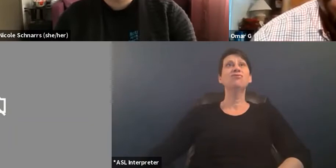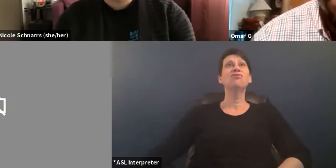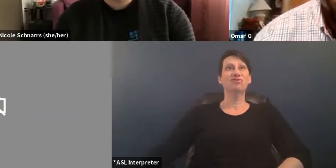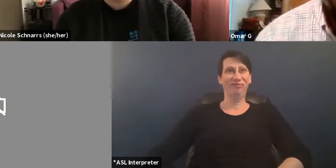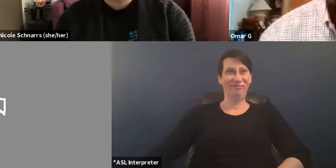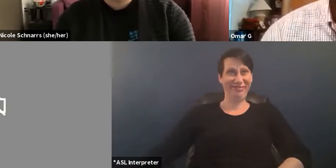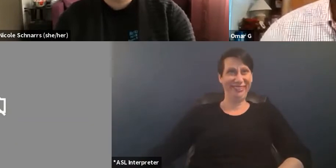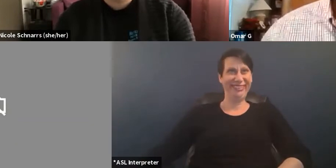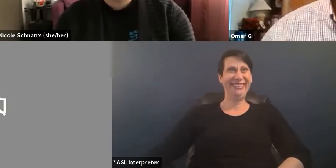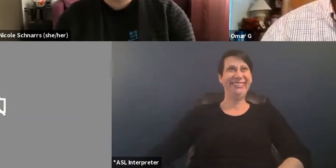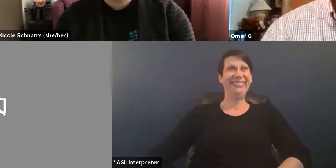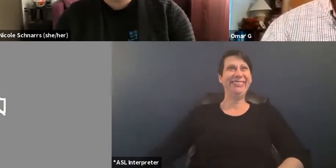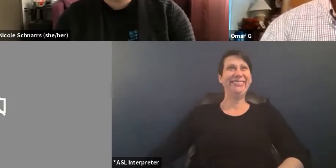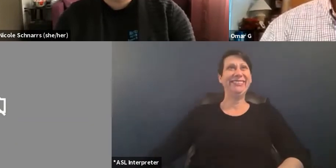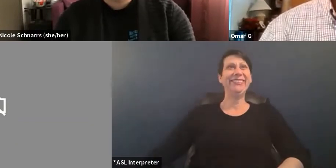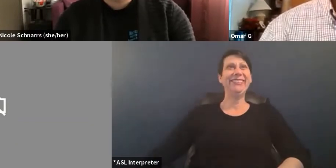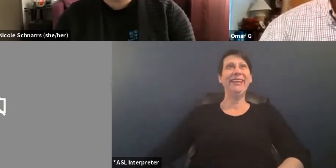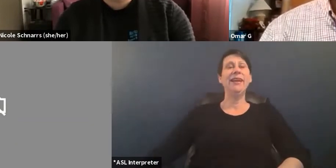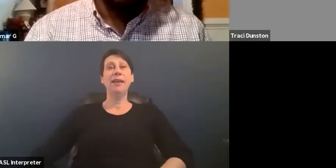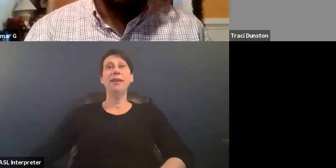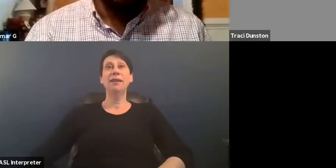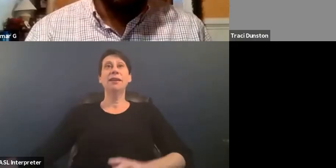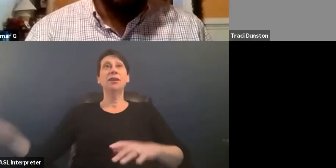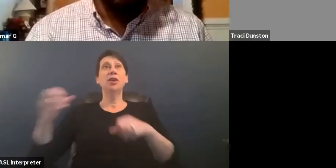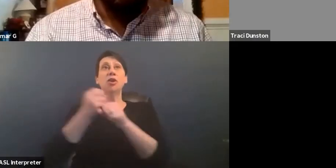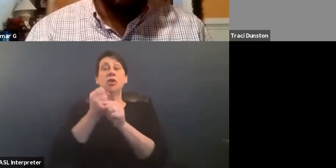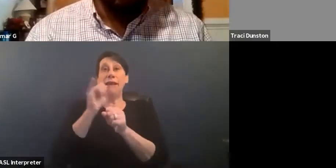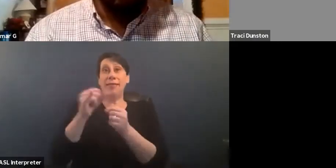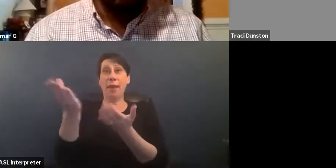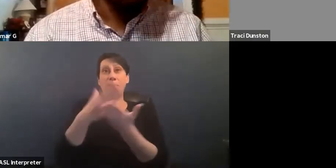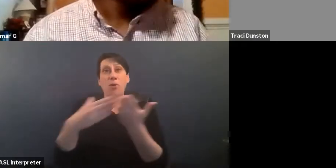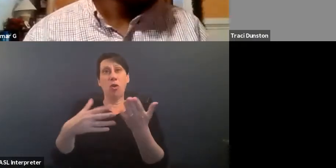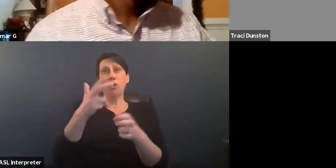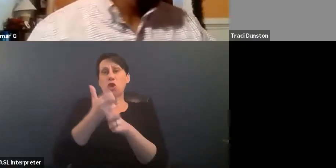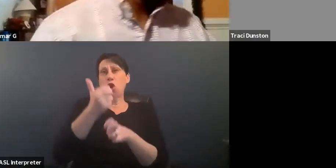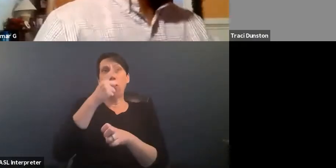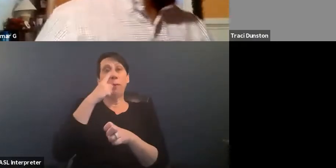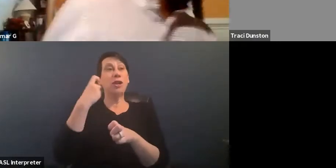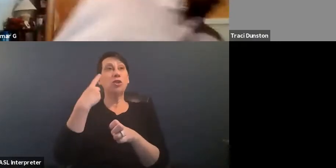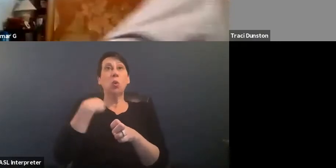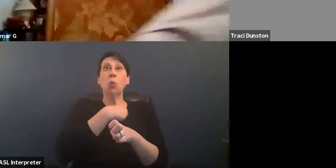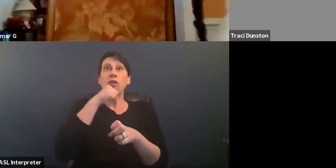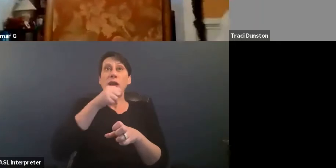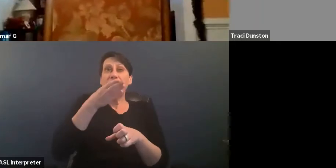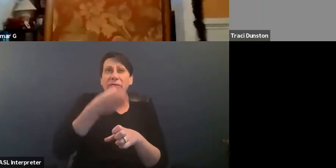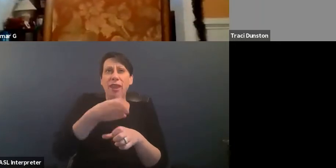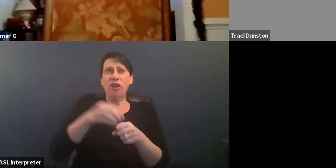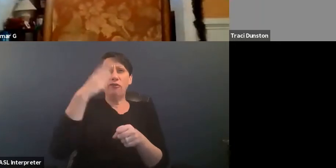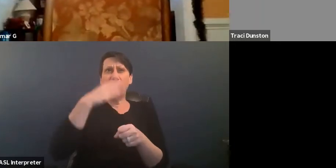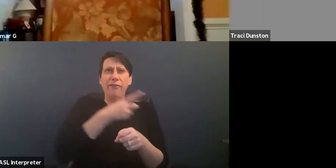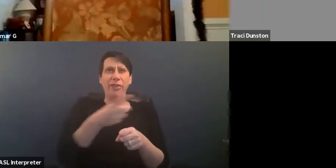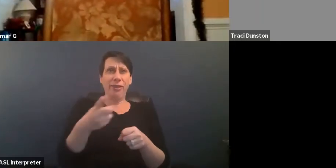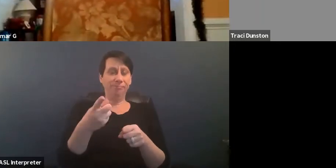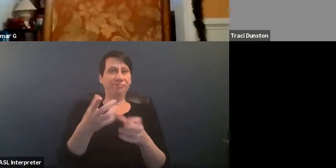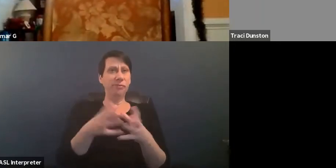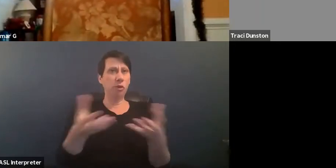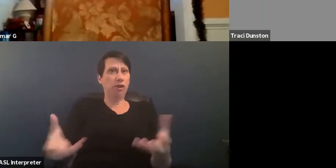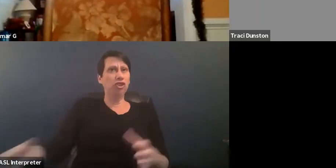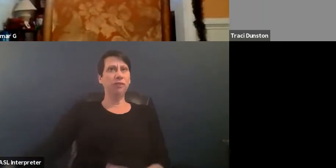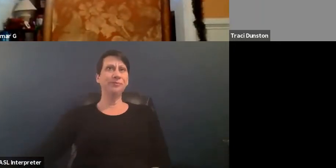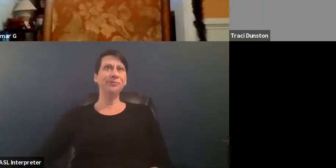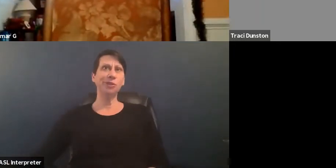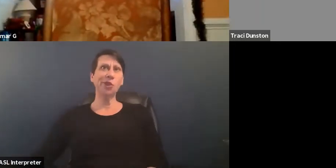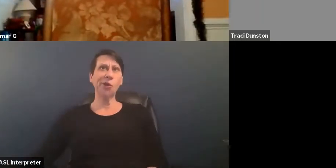piece was a lot harder because we're not in front of them as much. And so I